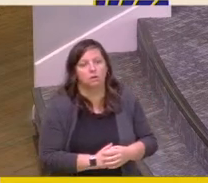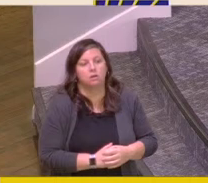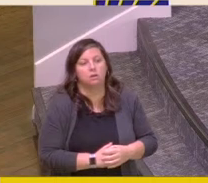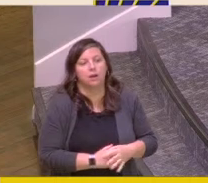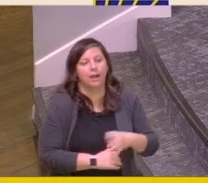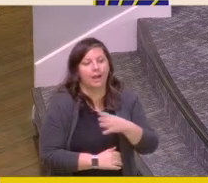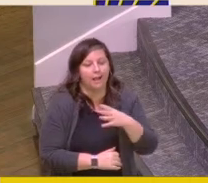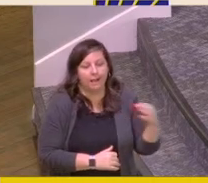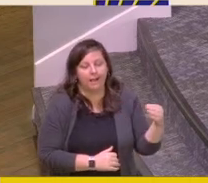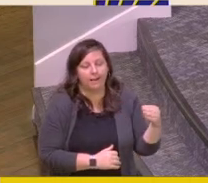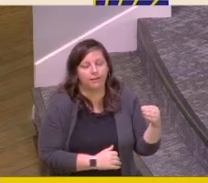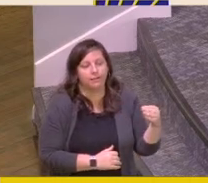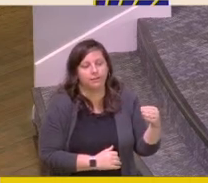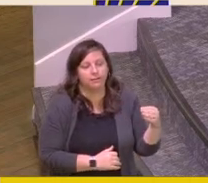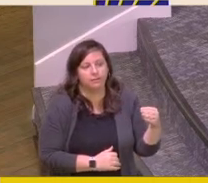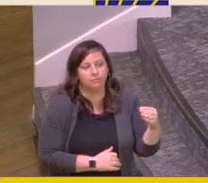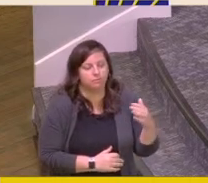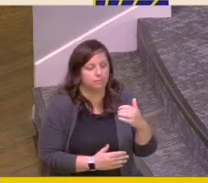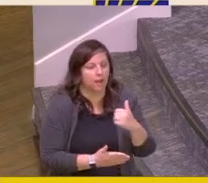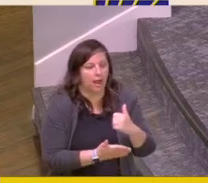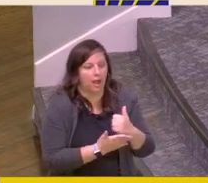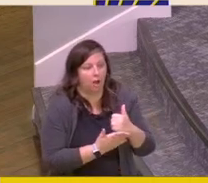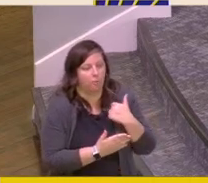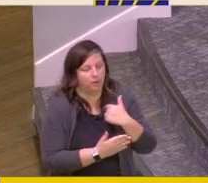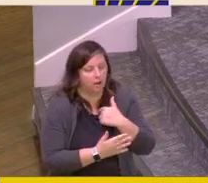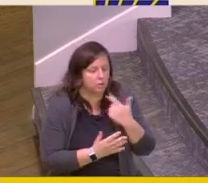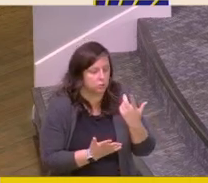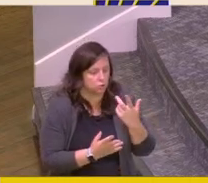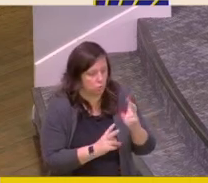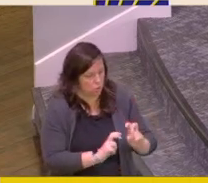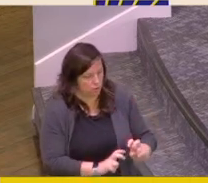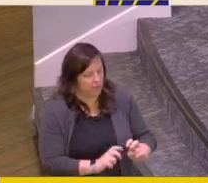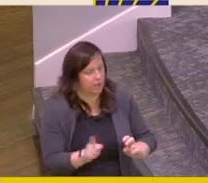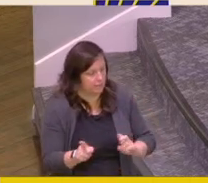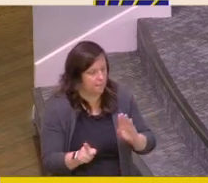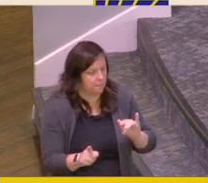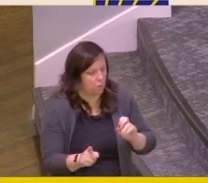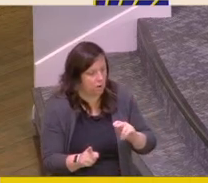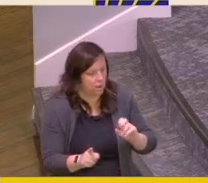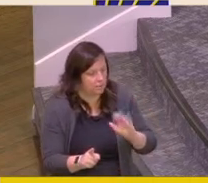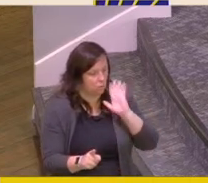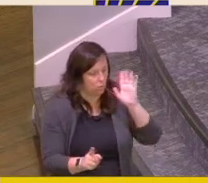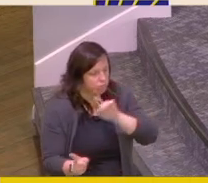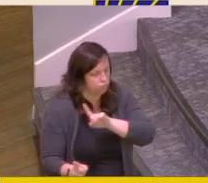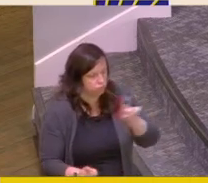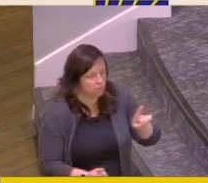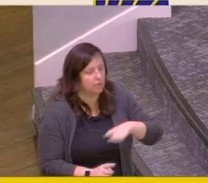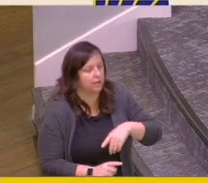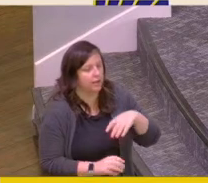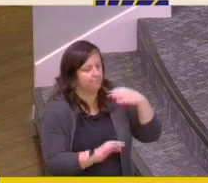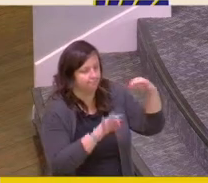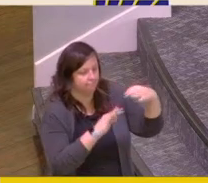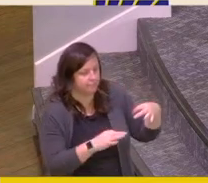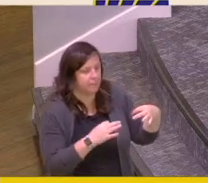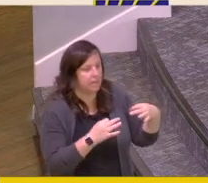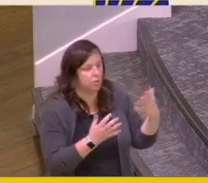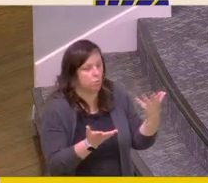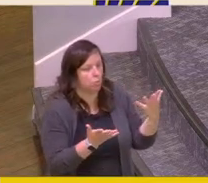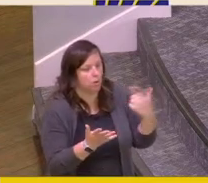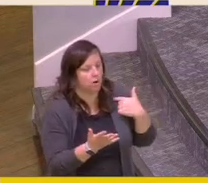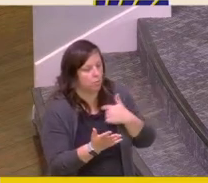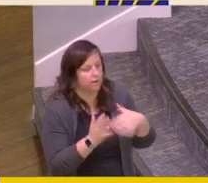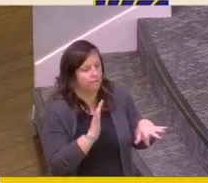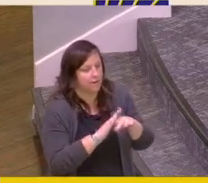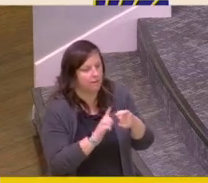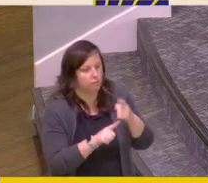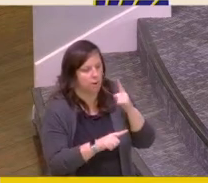us to look at, and Ms. Bonace will then come up after that, share what came out in the survey. Again, this was not